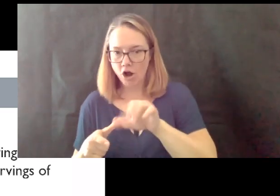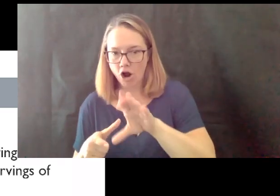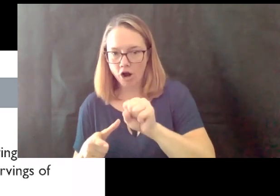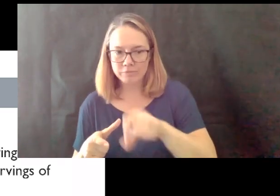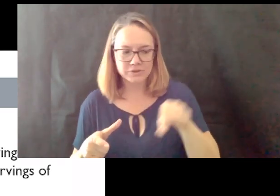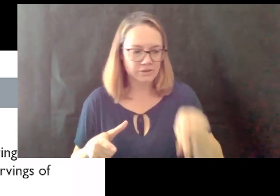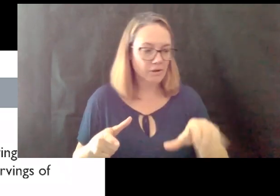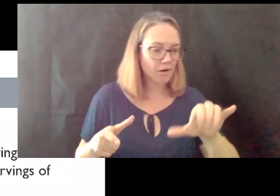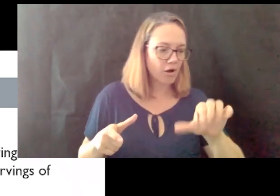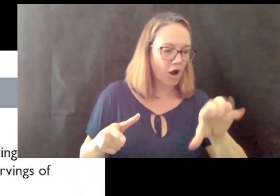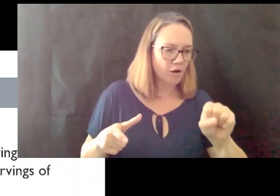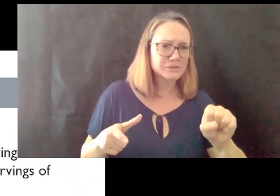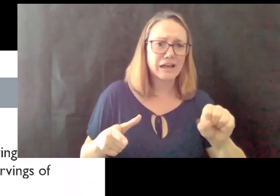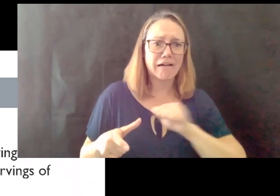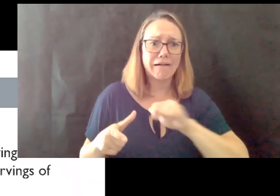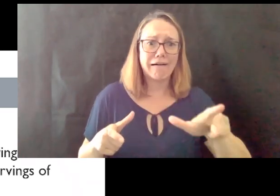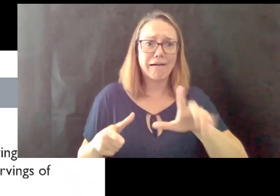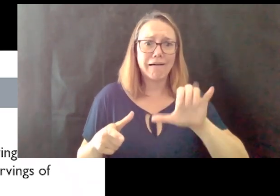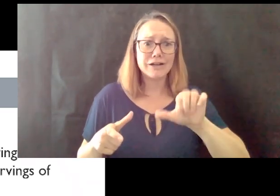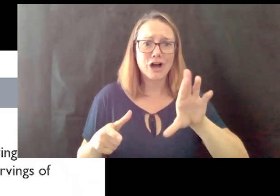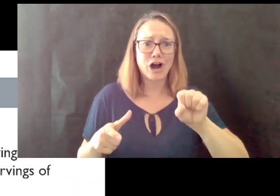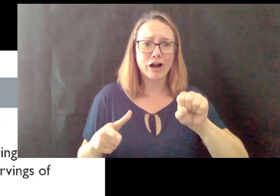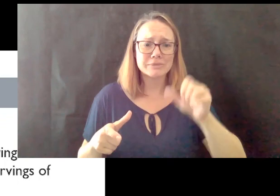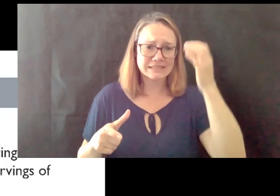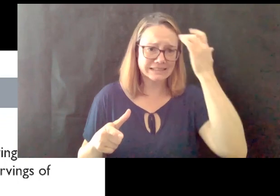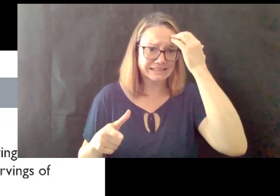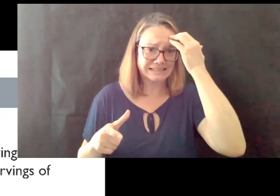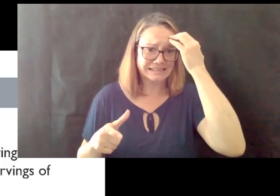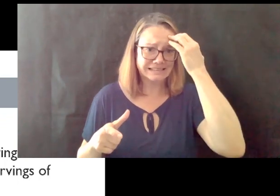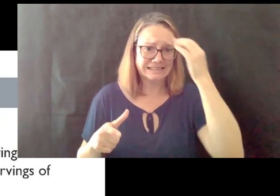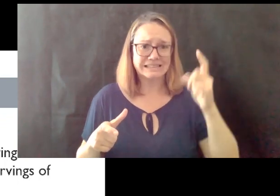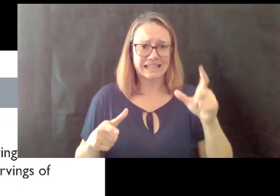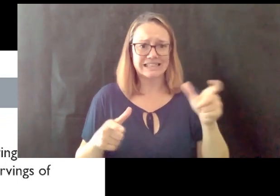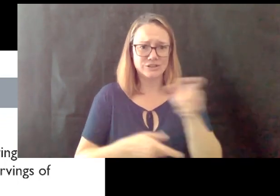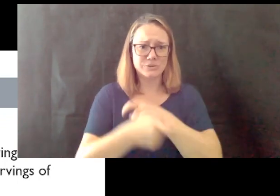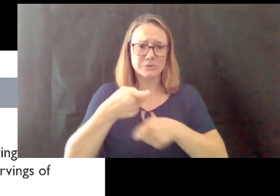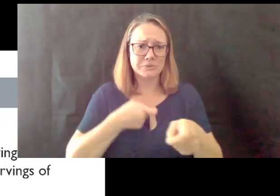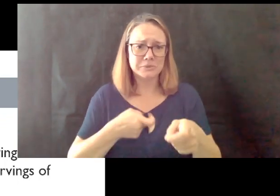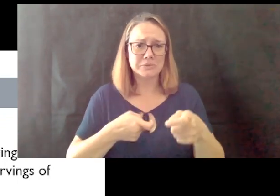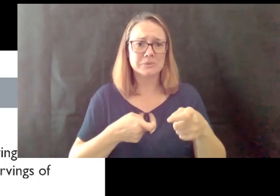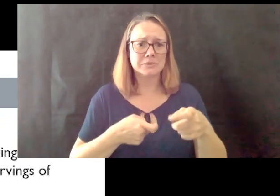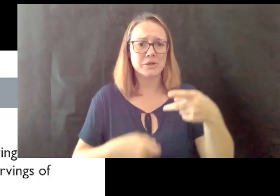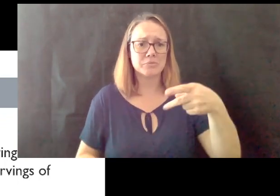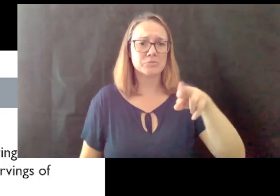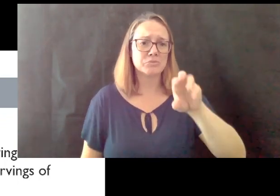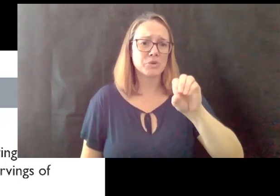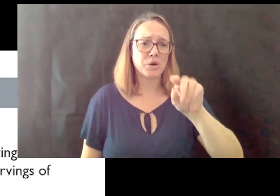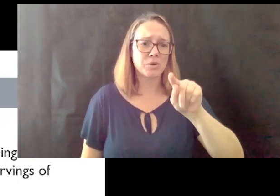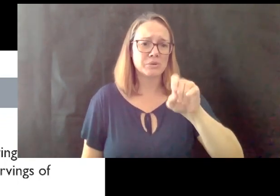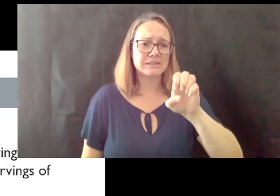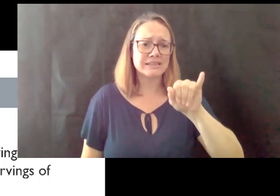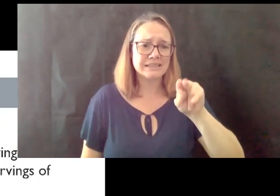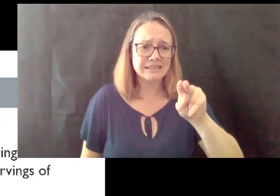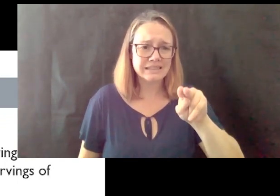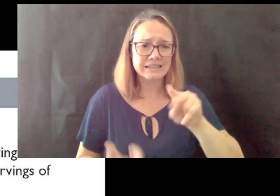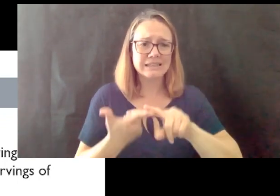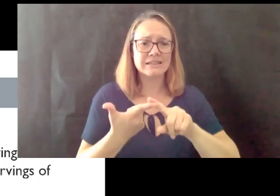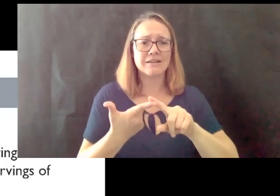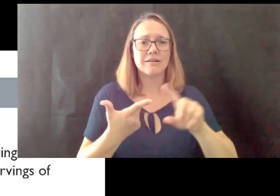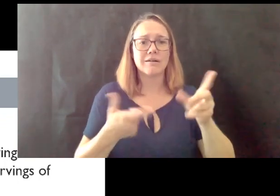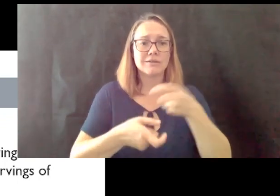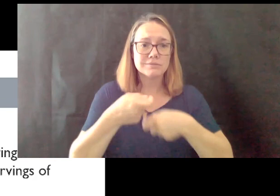got carb, carb, carb, carb. Uh-oh, that's all carbs. I should probably move something and put some protein in there,